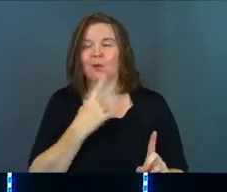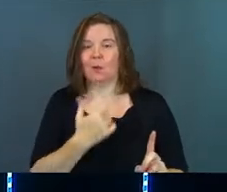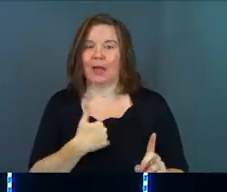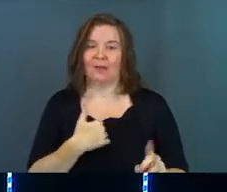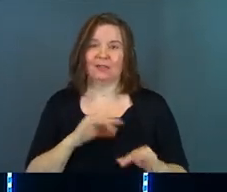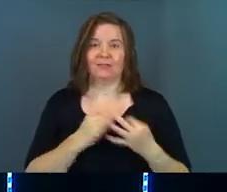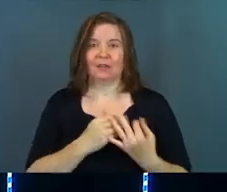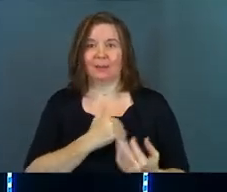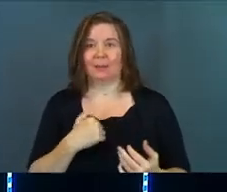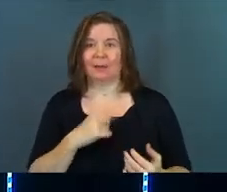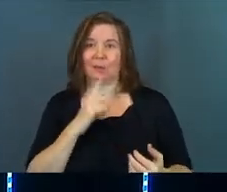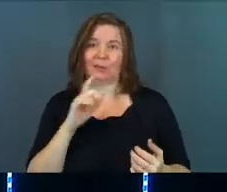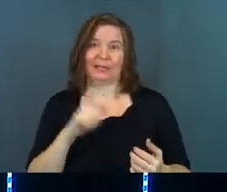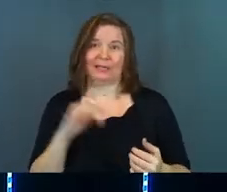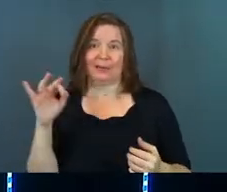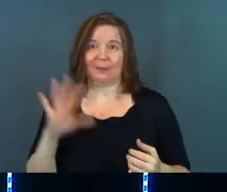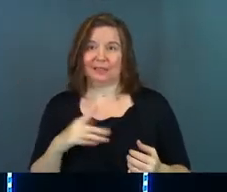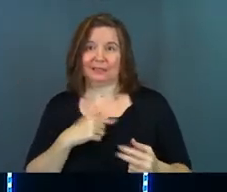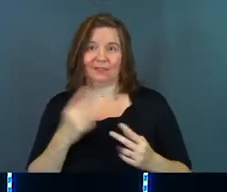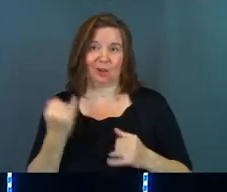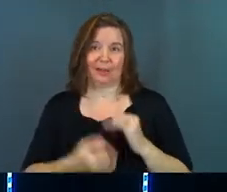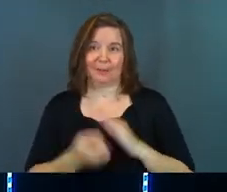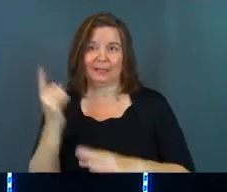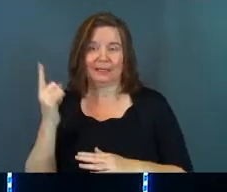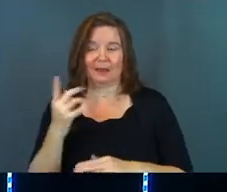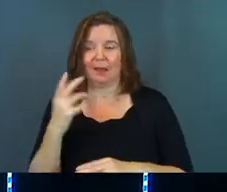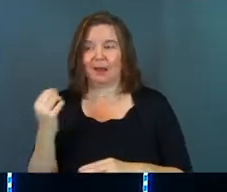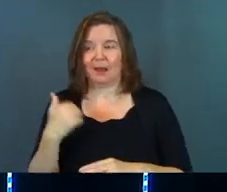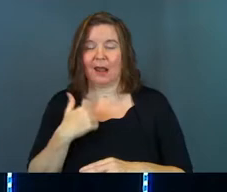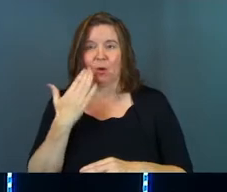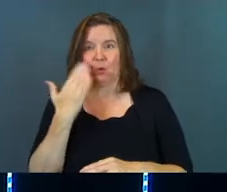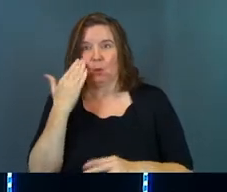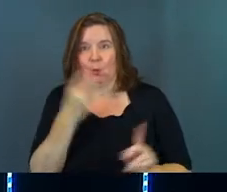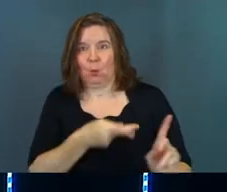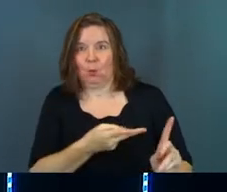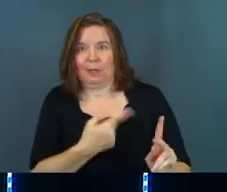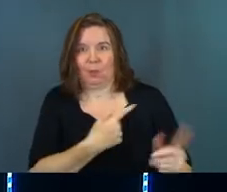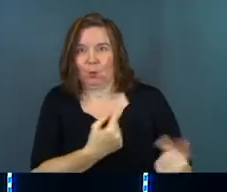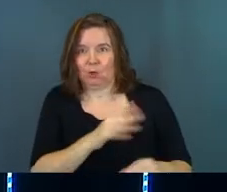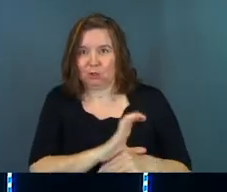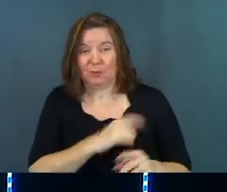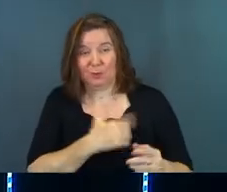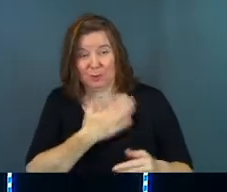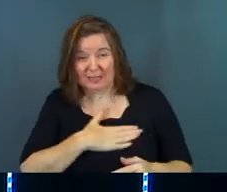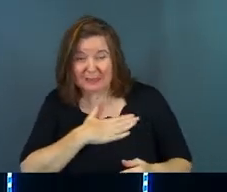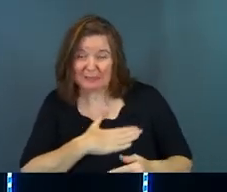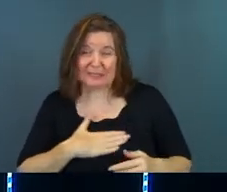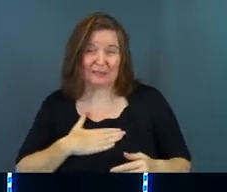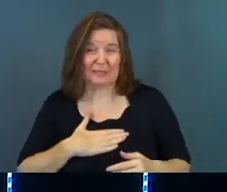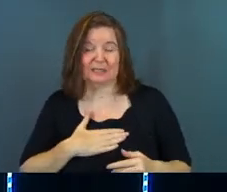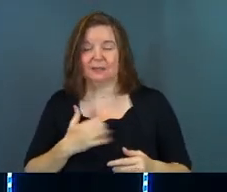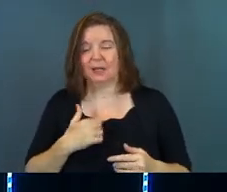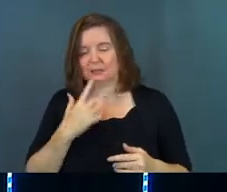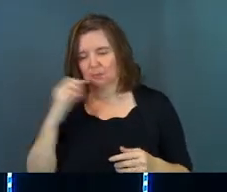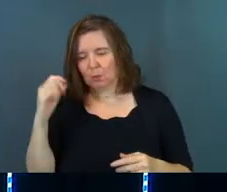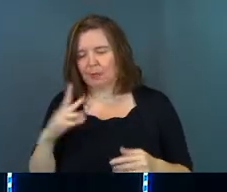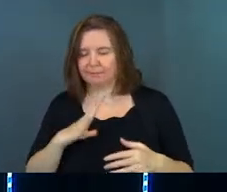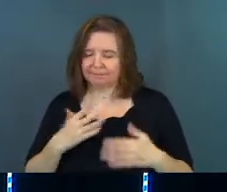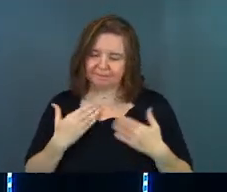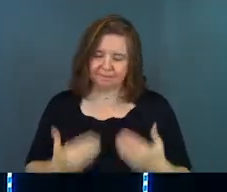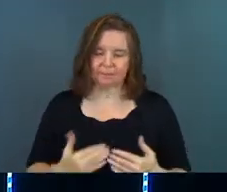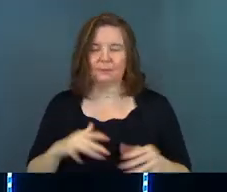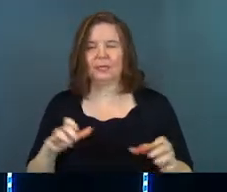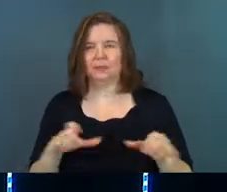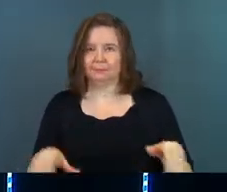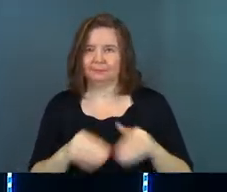like, I've got this family member and they really need a pastor. It's very last minute. And I know you don't know them. They don't go to our church, but would you please, please, please? And I said, okay. And,